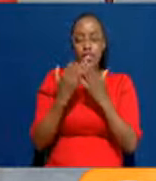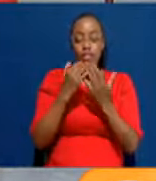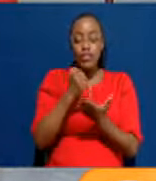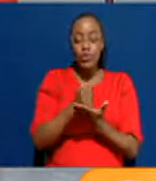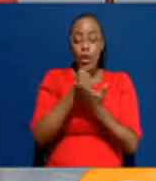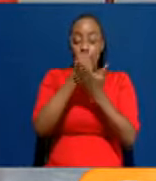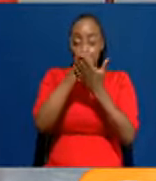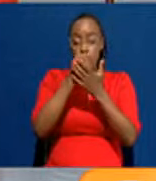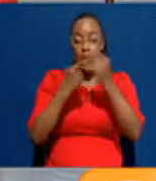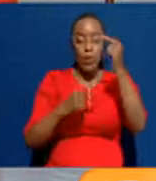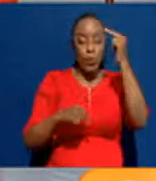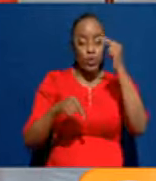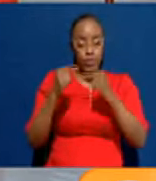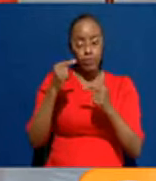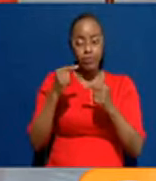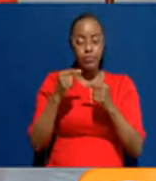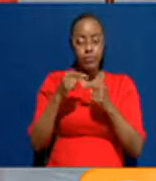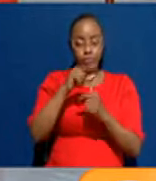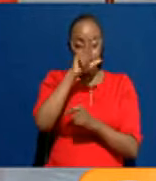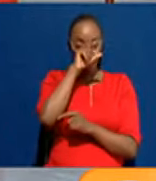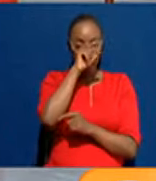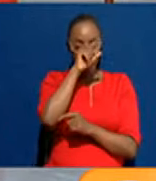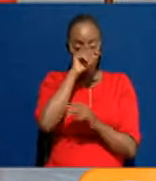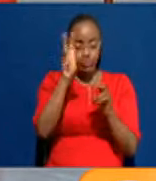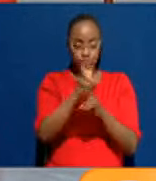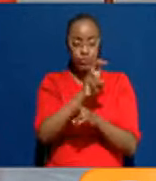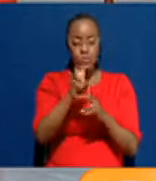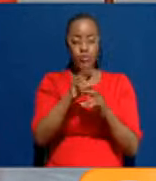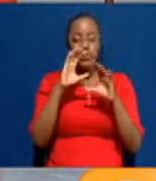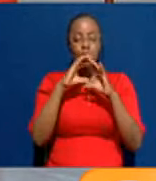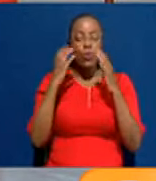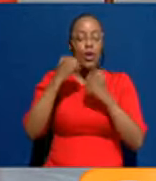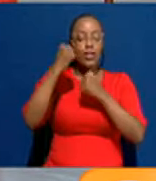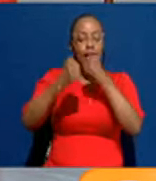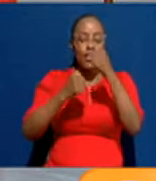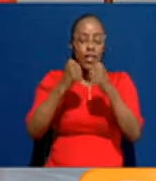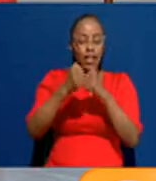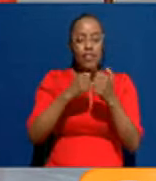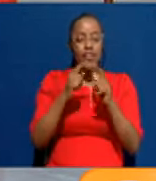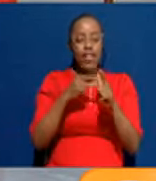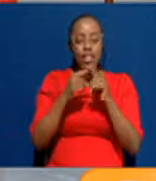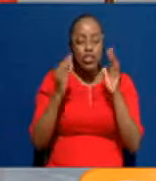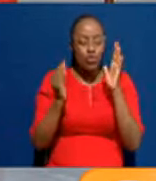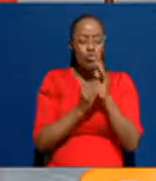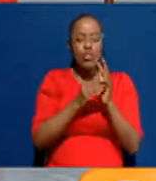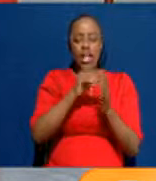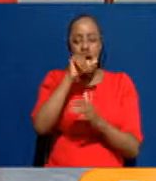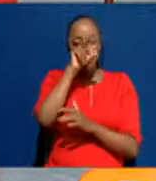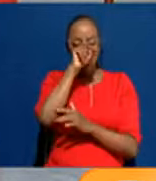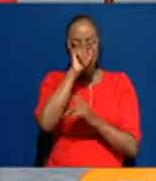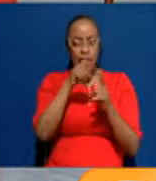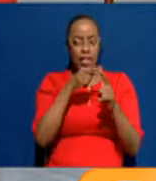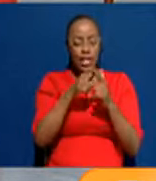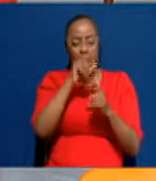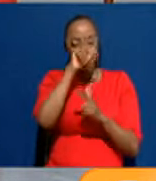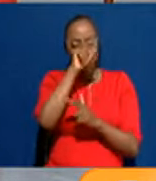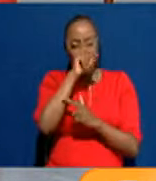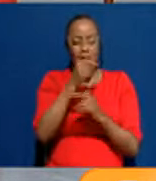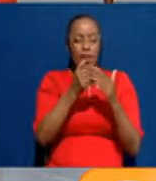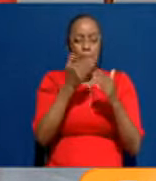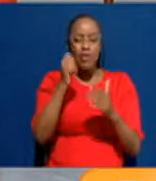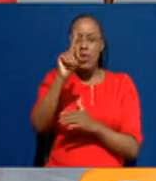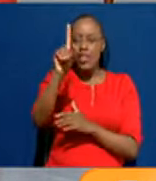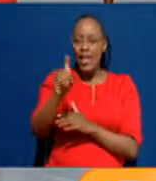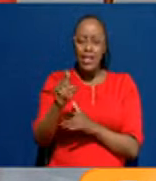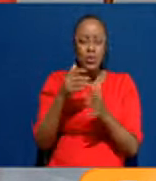her out, you go to Twitter, look for it, World Athletics. Just retweet immediately. You know, it was Twitter, now it's X, whatever you want to